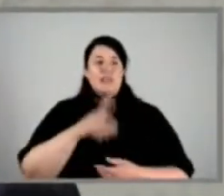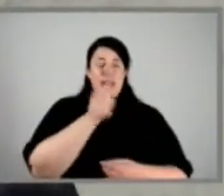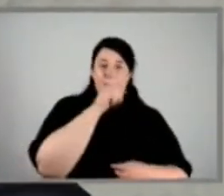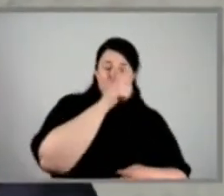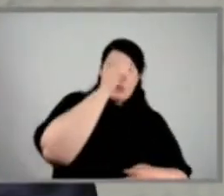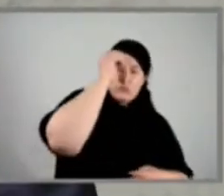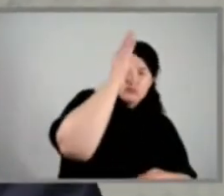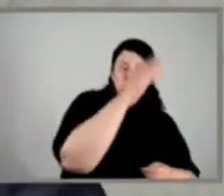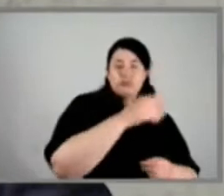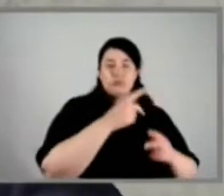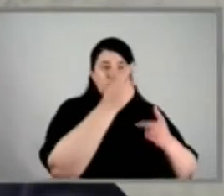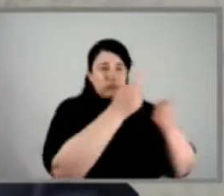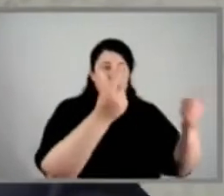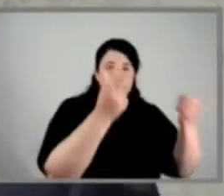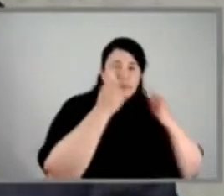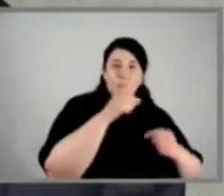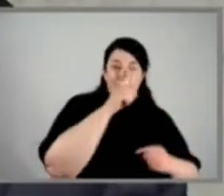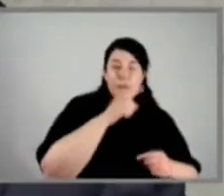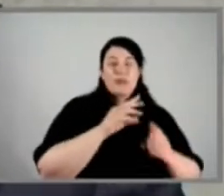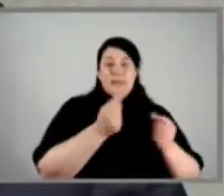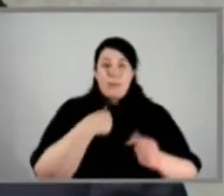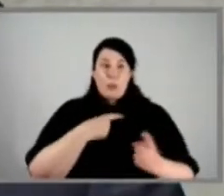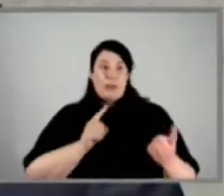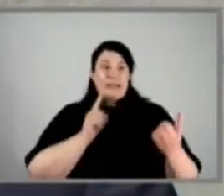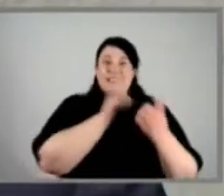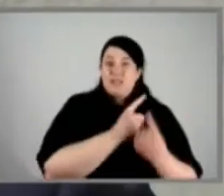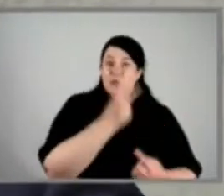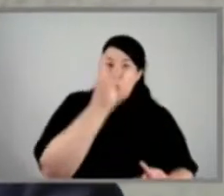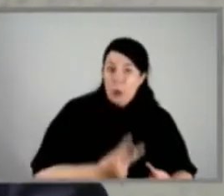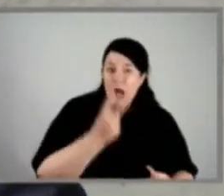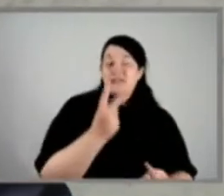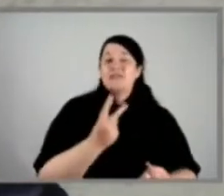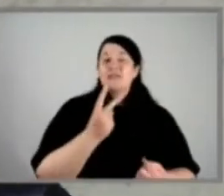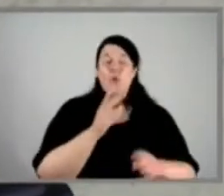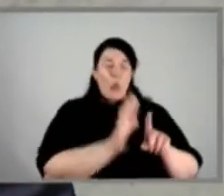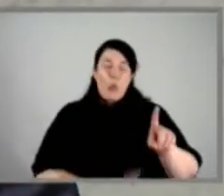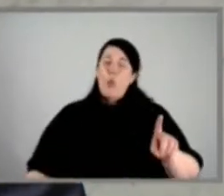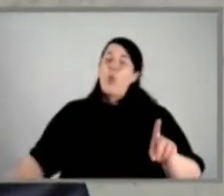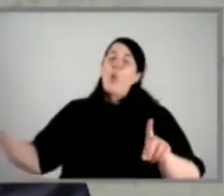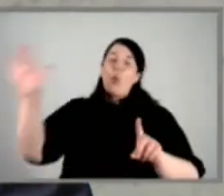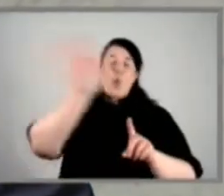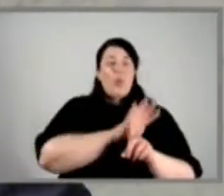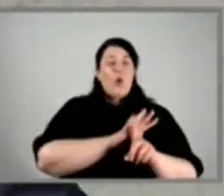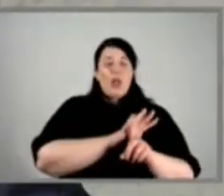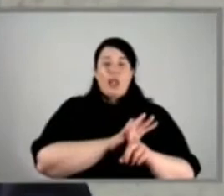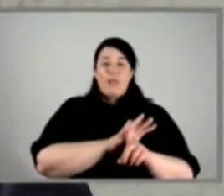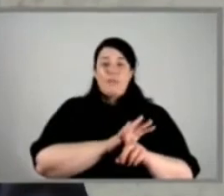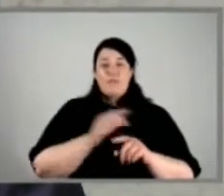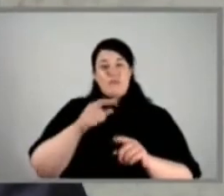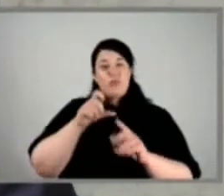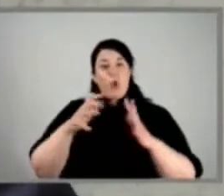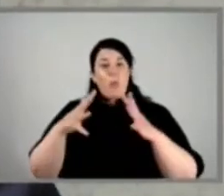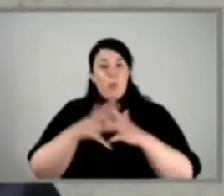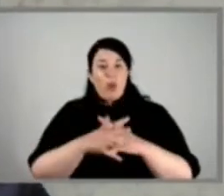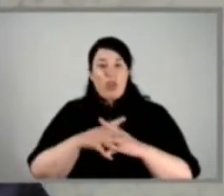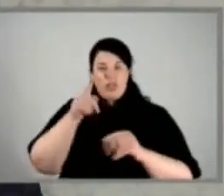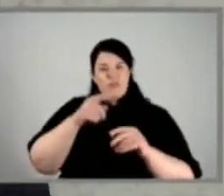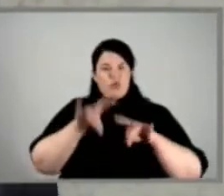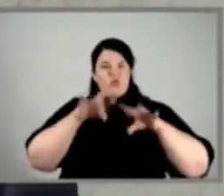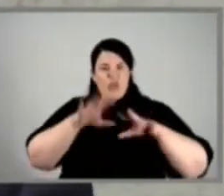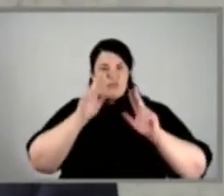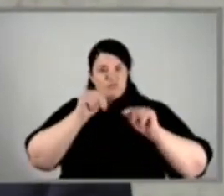go back and do a second round with all the states and territories and the Commonwealth, of course, the Commonwealth Department of Health. And I'm therefore confident